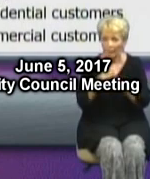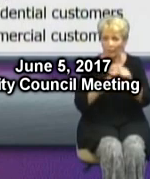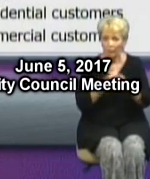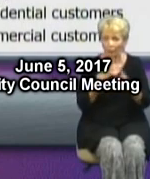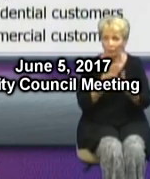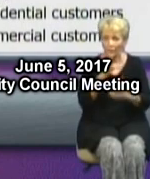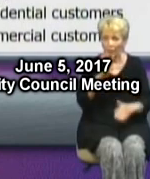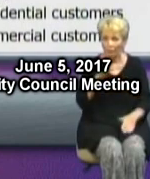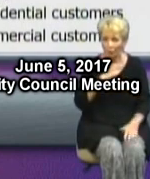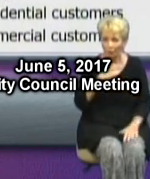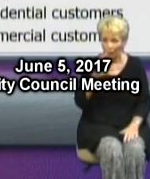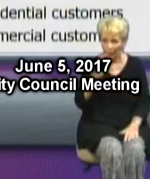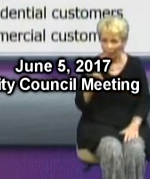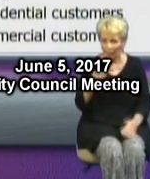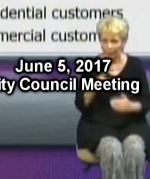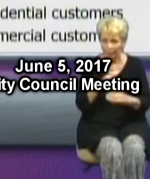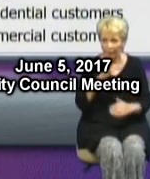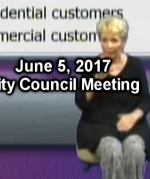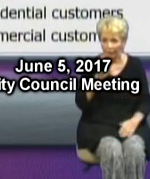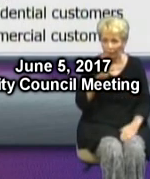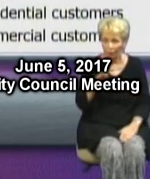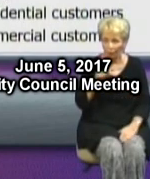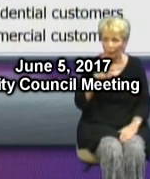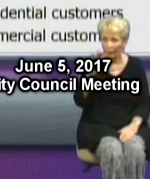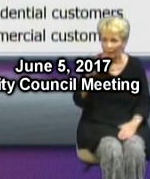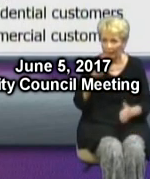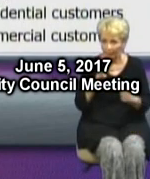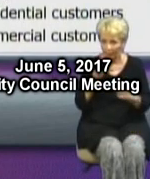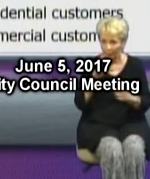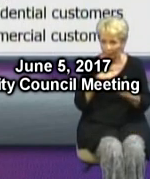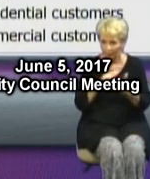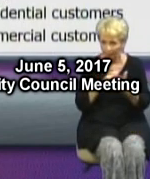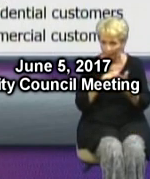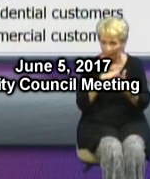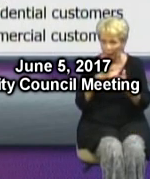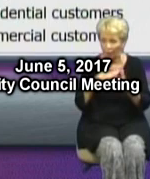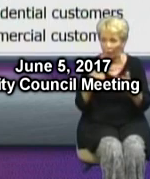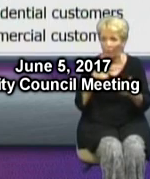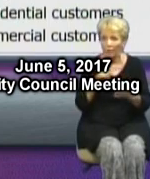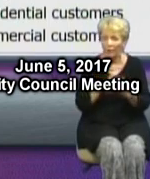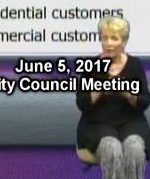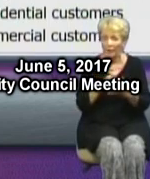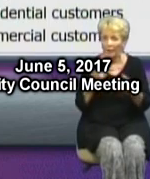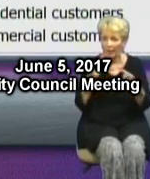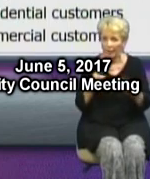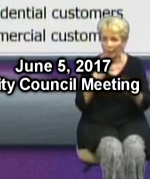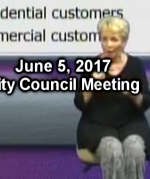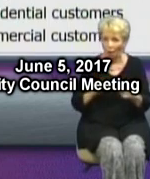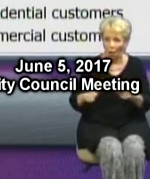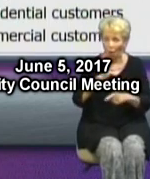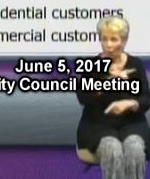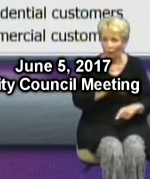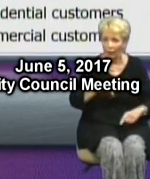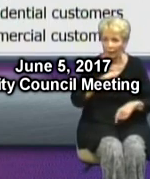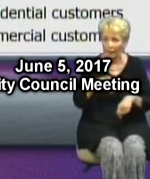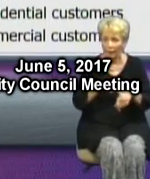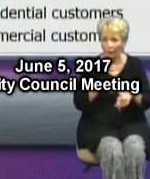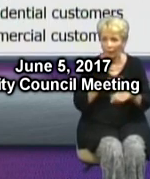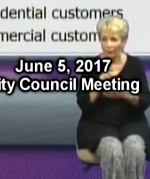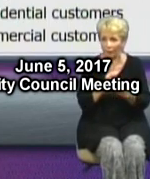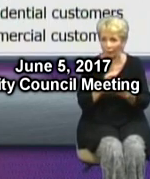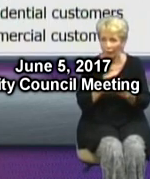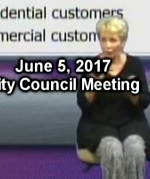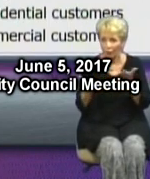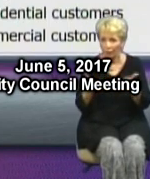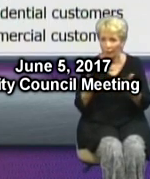is almost $4.9 million. As you heard then, and as is happening all over the nation, our video service,